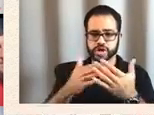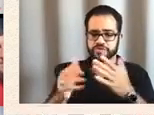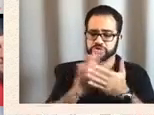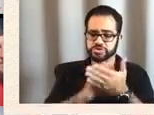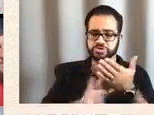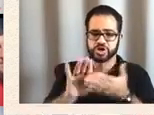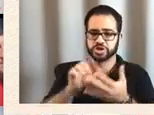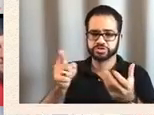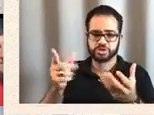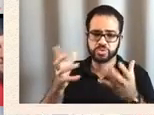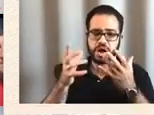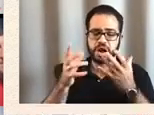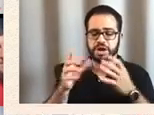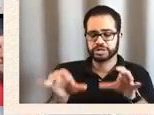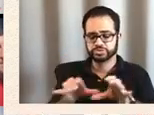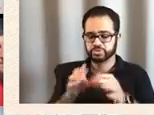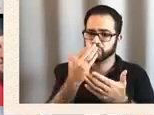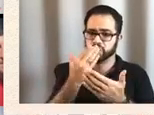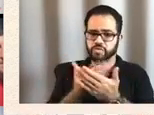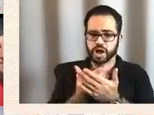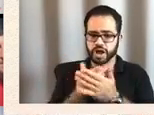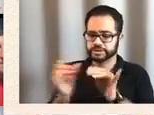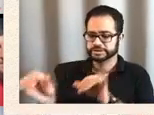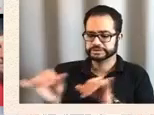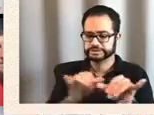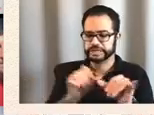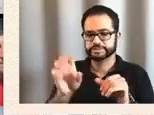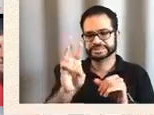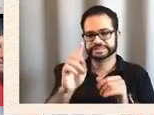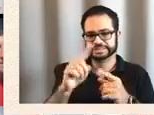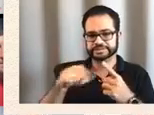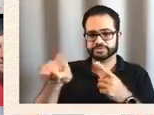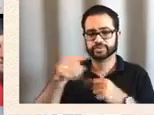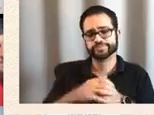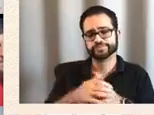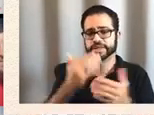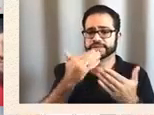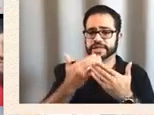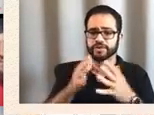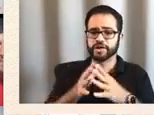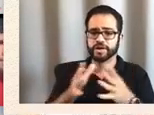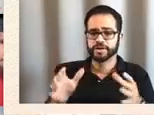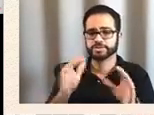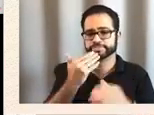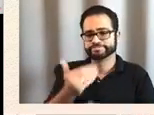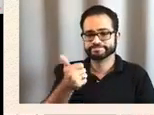and do as well as the 6 of you. So thank you very much, guys.